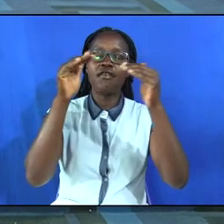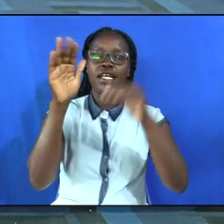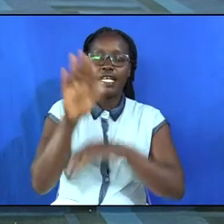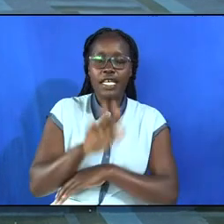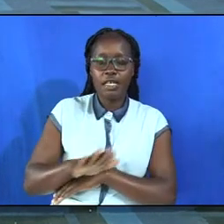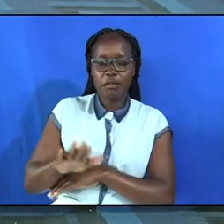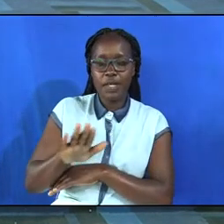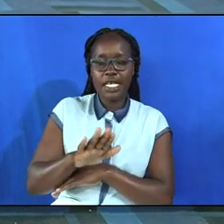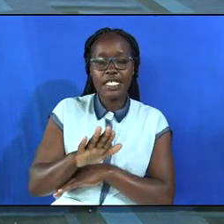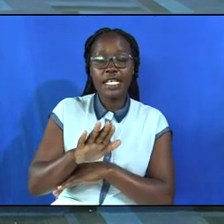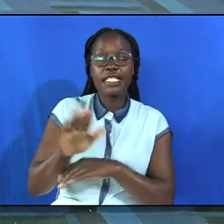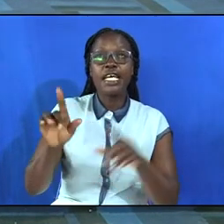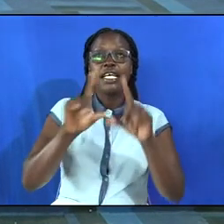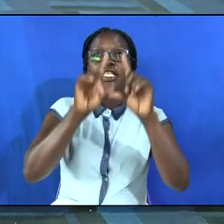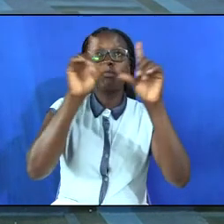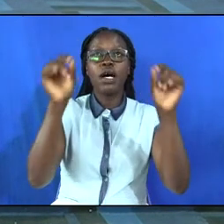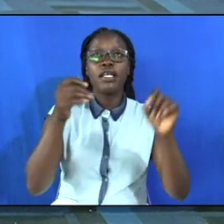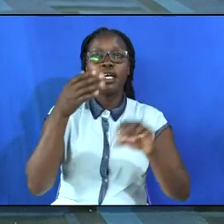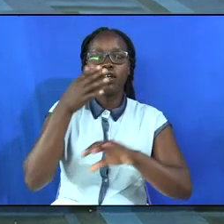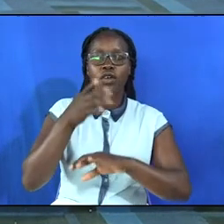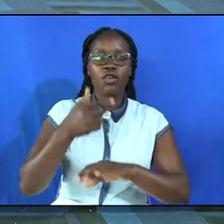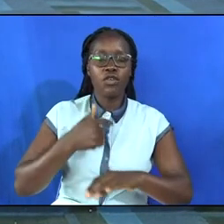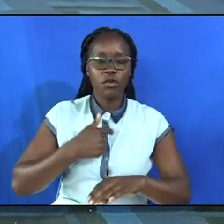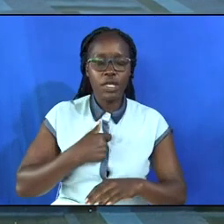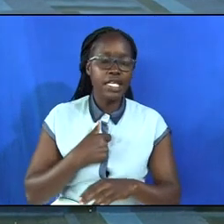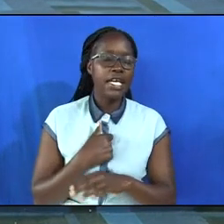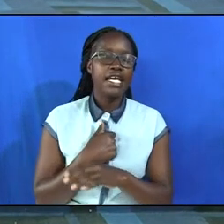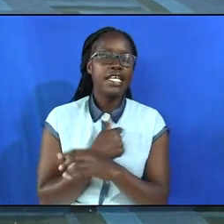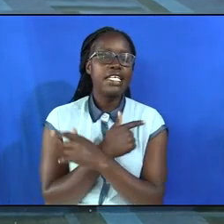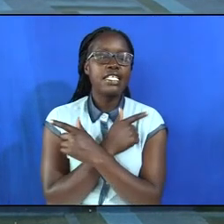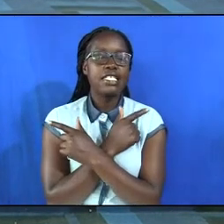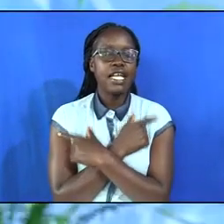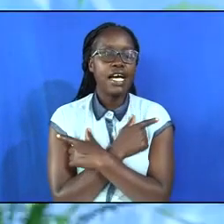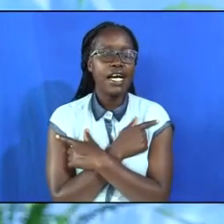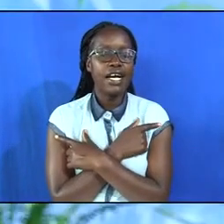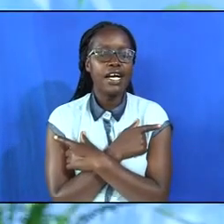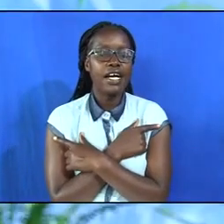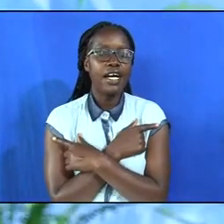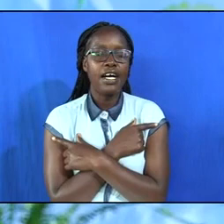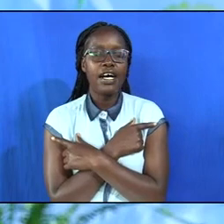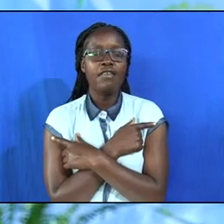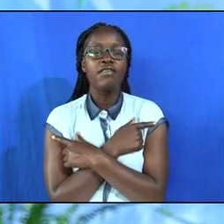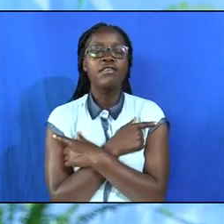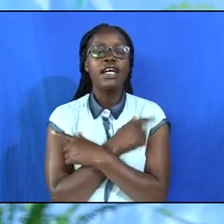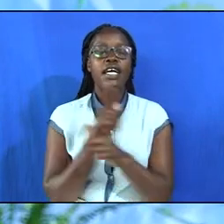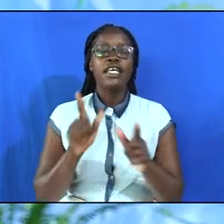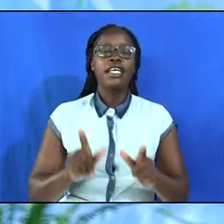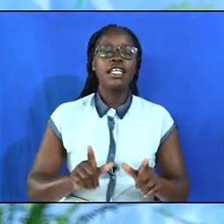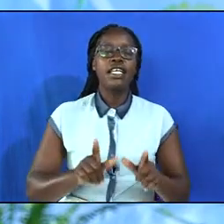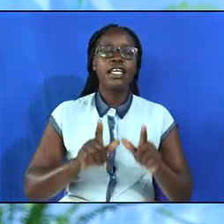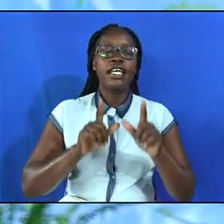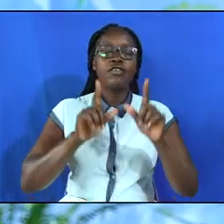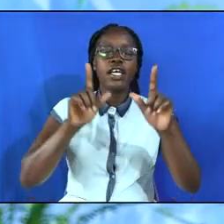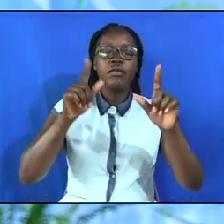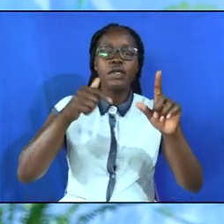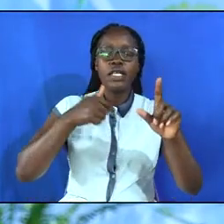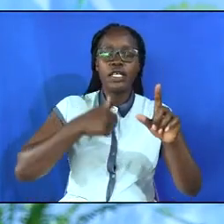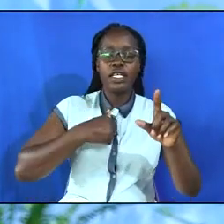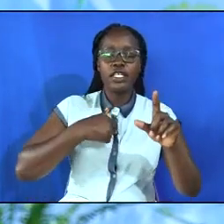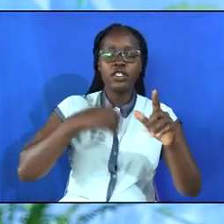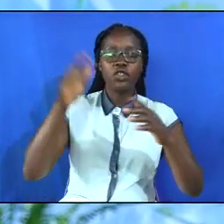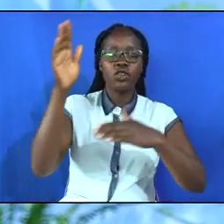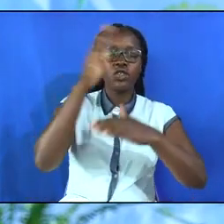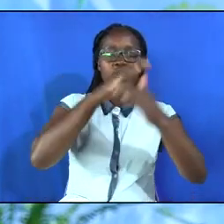into heavenly places. His banner over me is love. He lifted